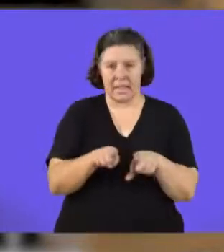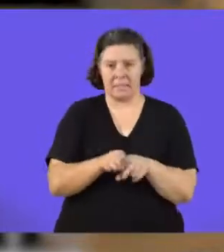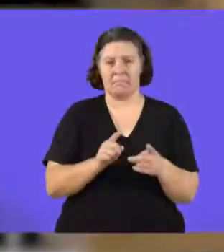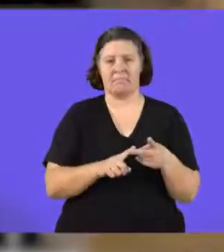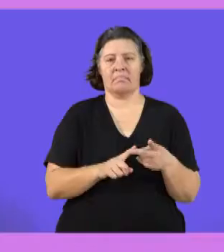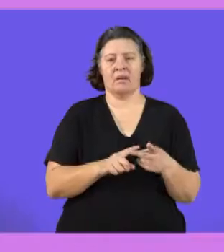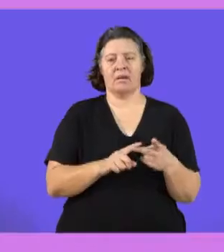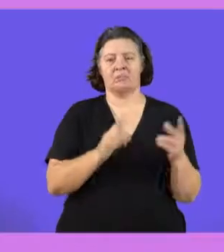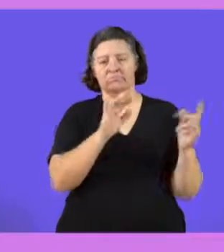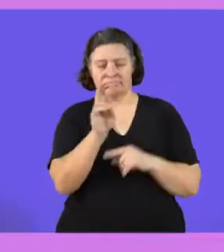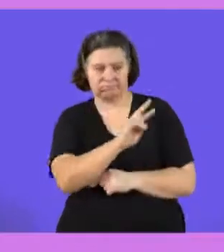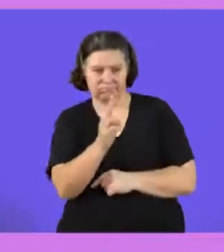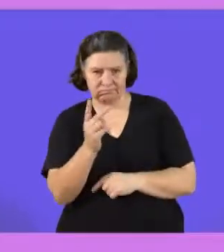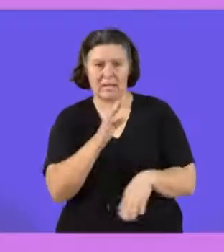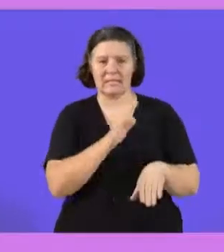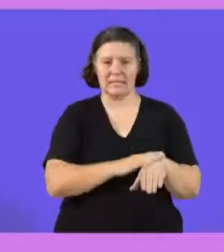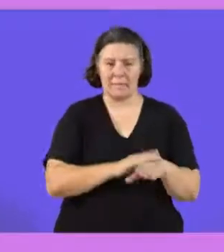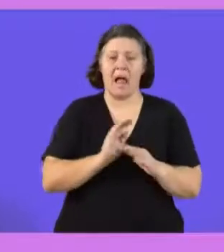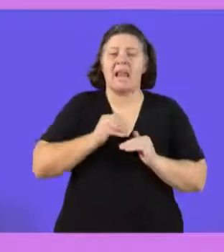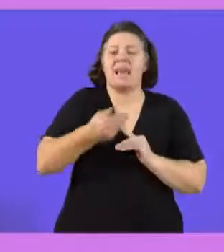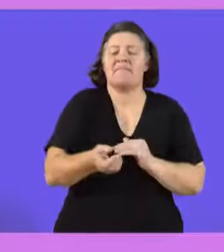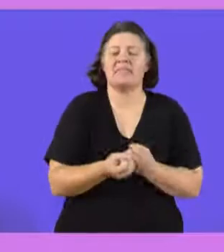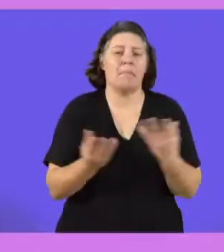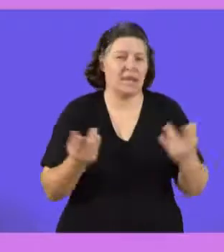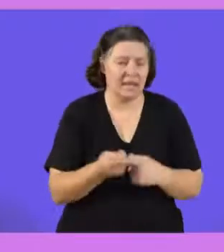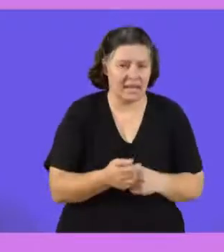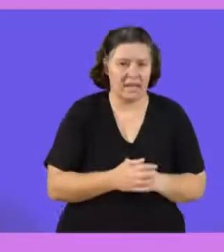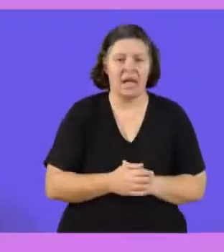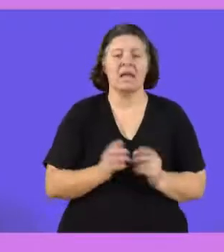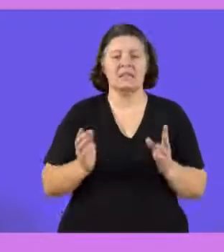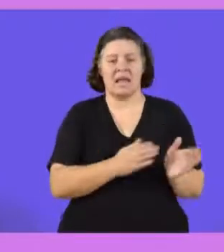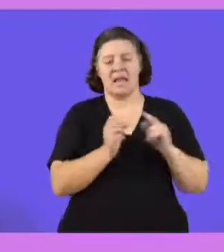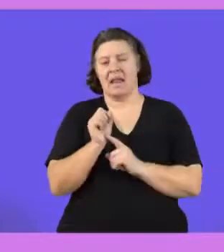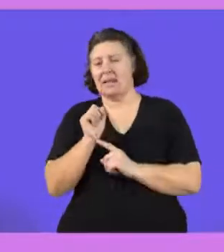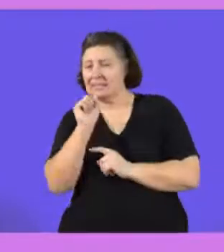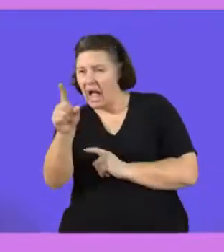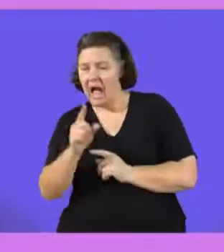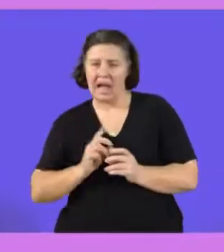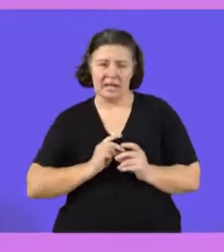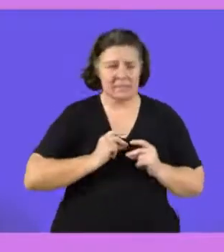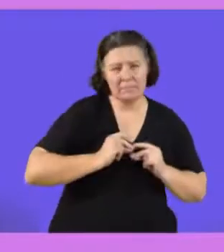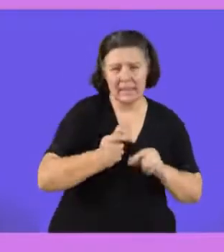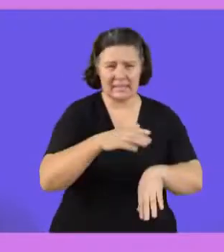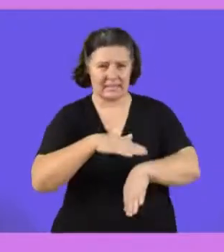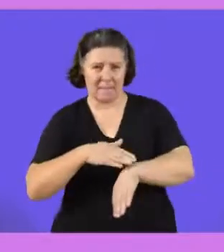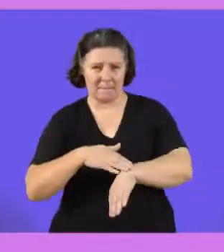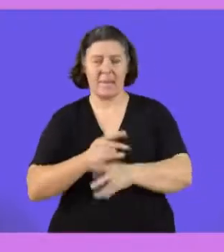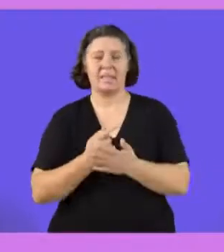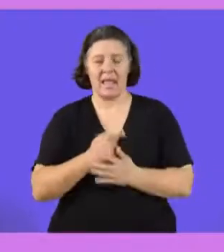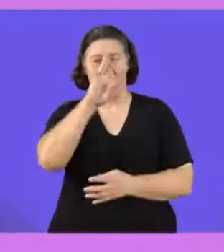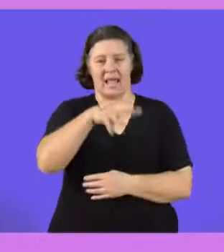as conversions between units and time with leftovers. Thereafter, we'll move on to distance, speed, and time, and